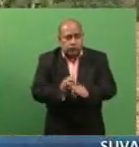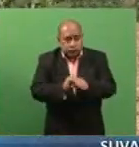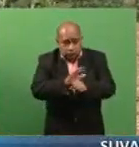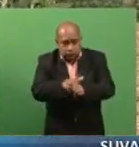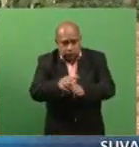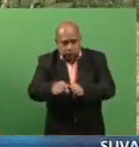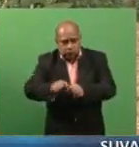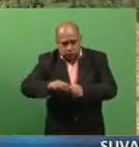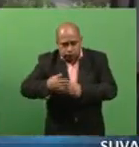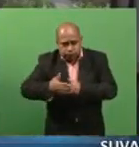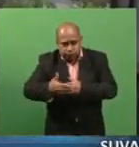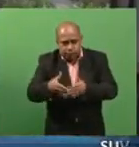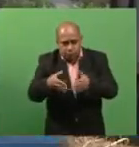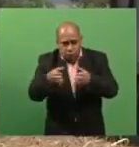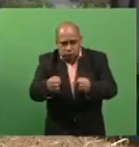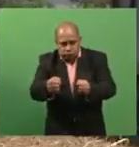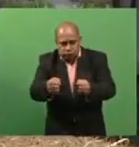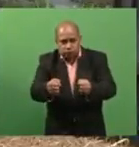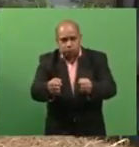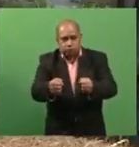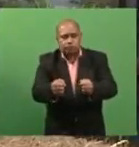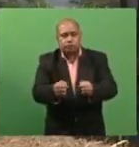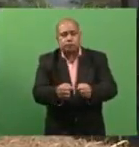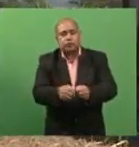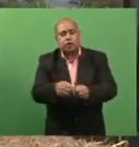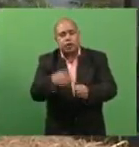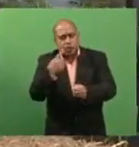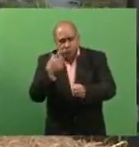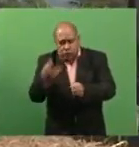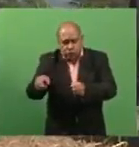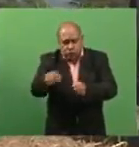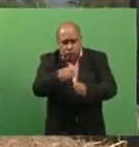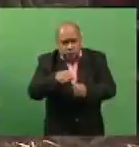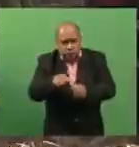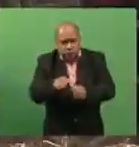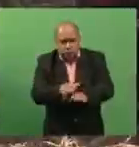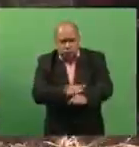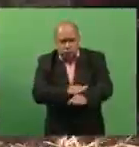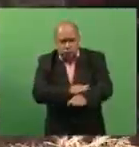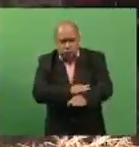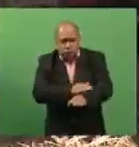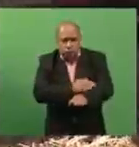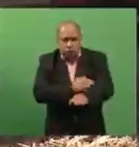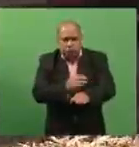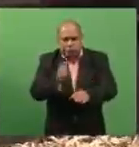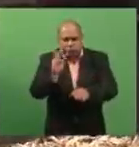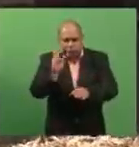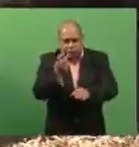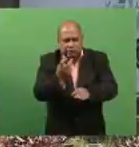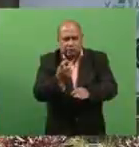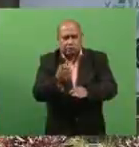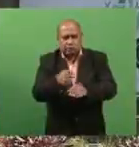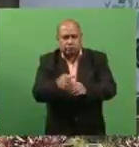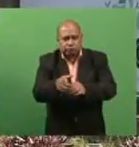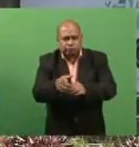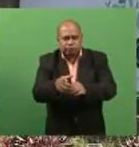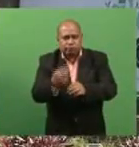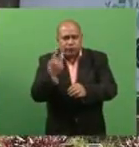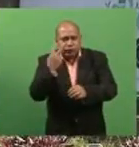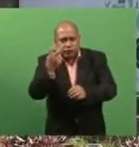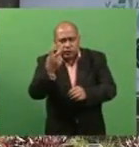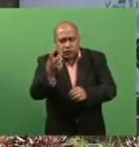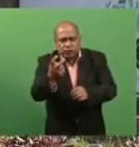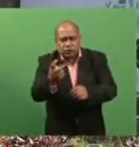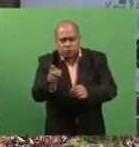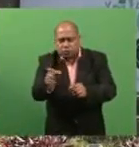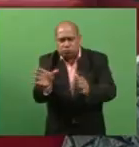time and will cast a long, dark and painful shadow over the tourism sector. Therefore, Fiji needs a comprehensive plan. I think we